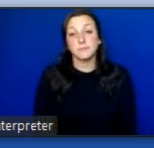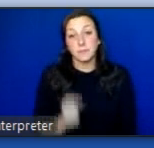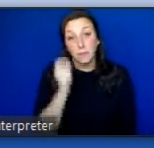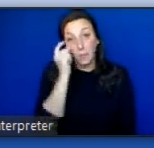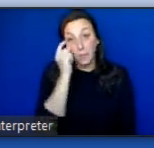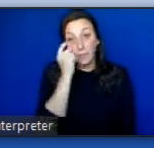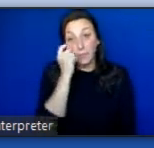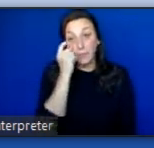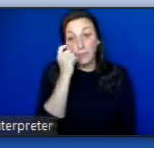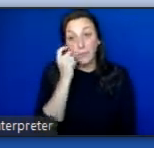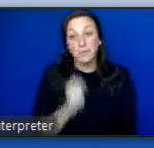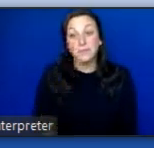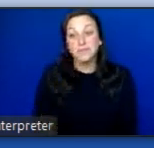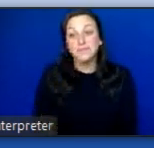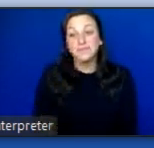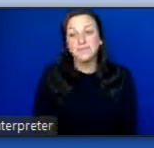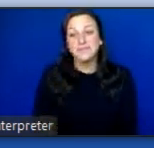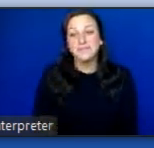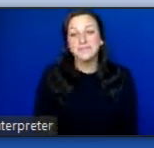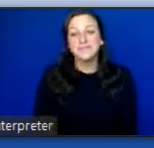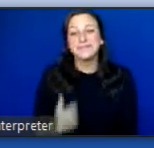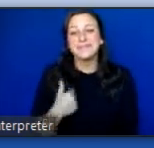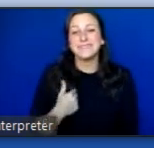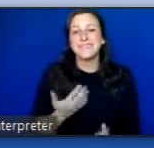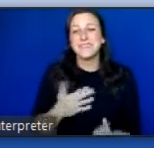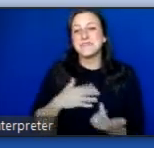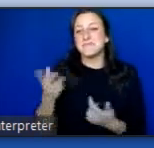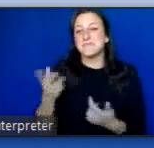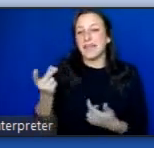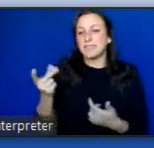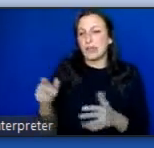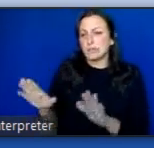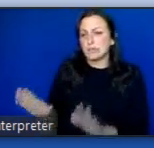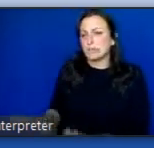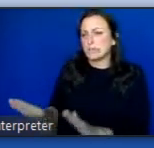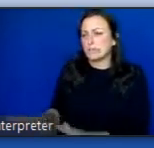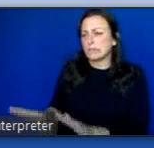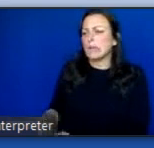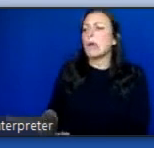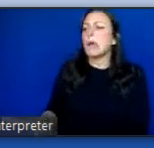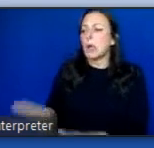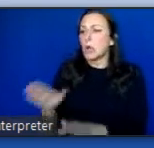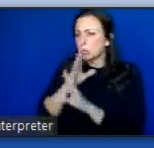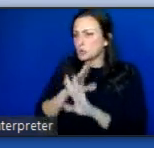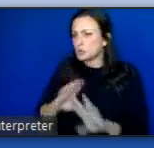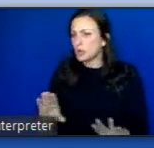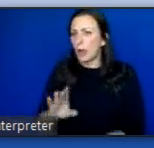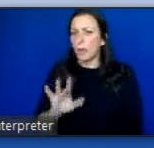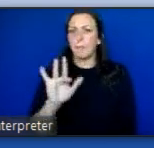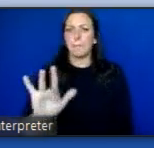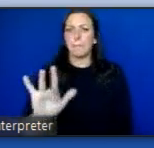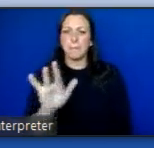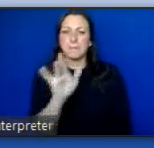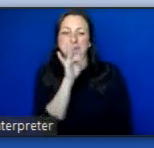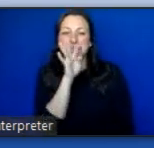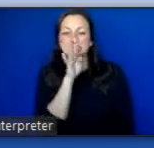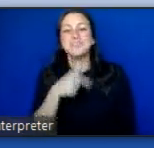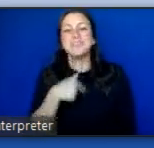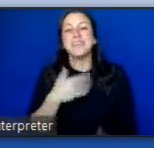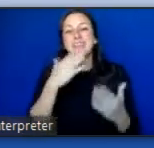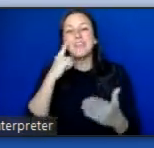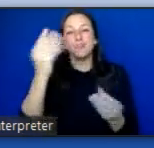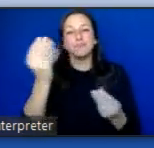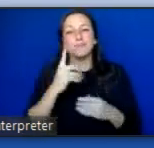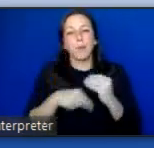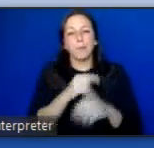As I wait for my dogs to calm down in the background for you, Andrea. Thank you for sharing that information about the Catholic Church. There's